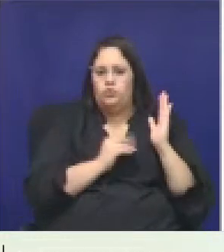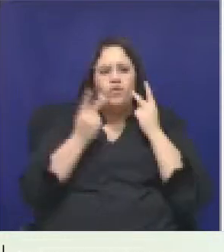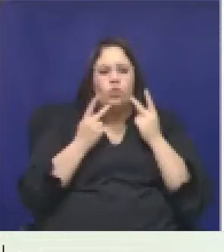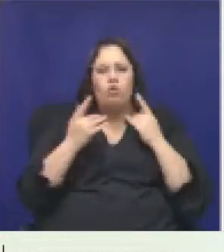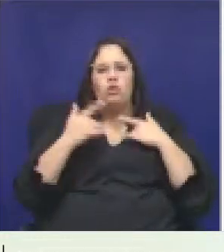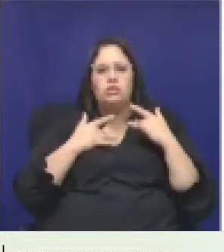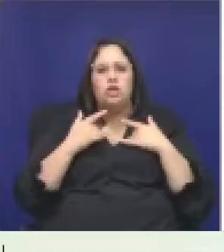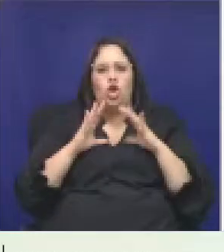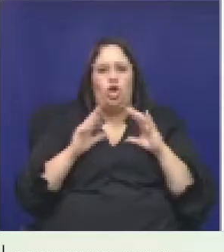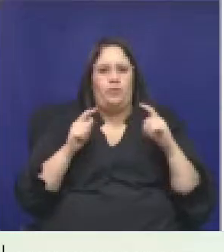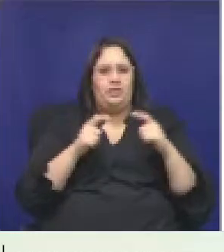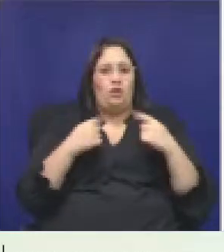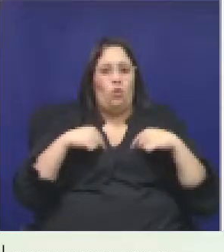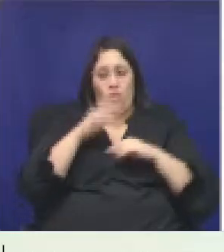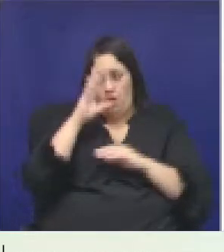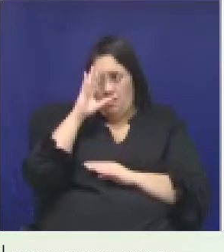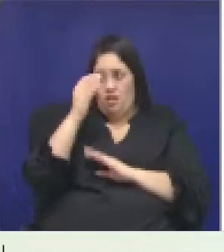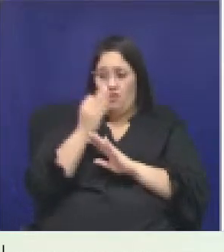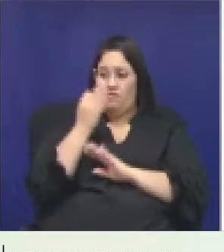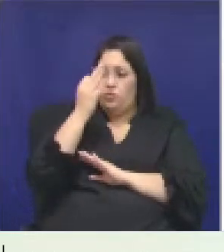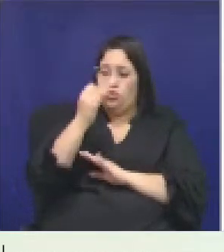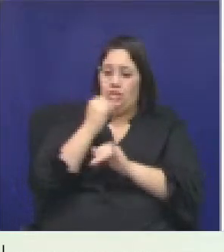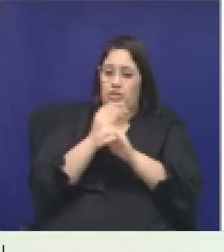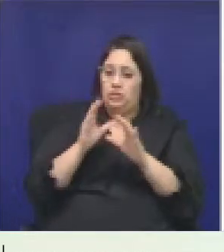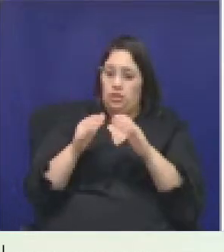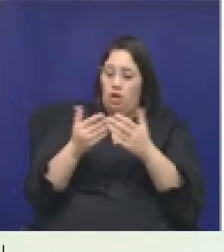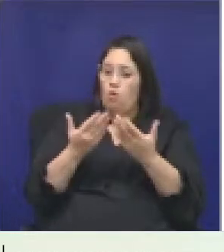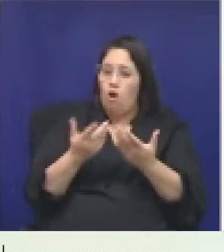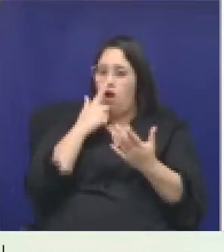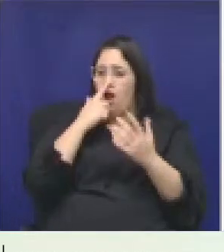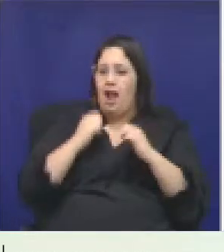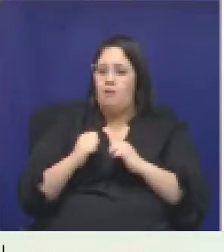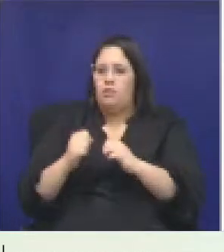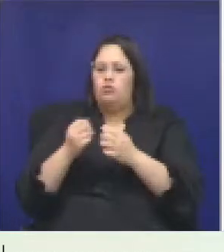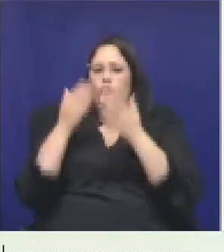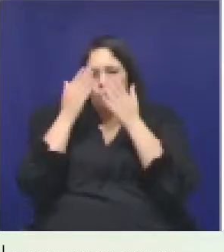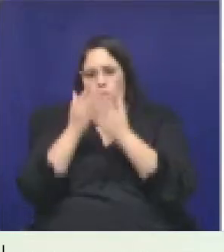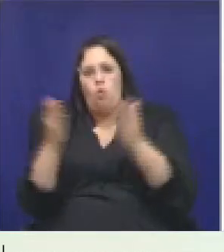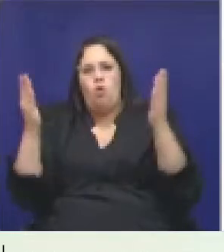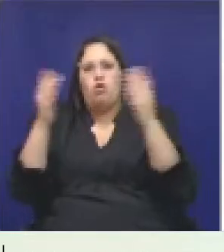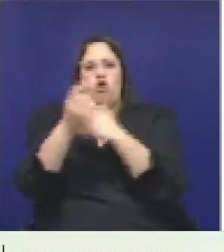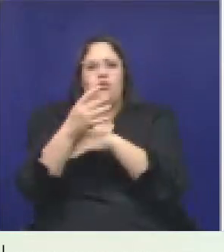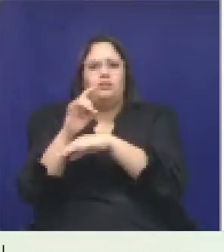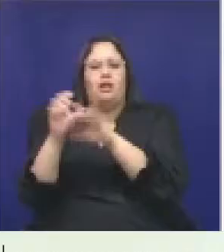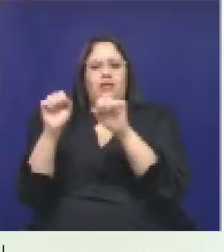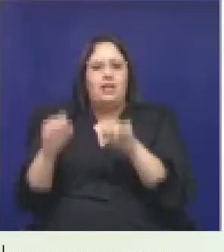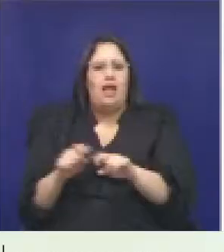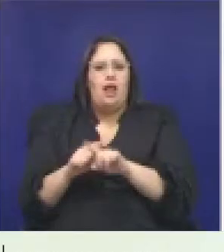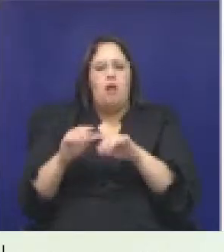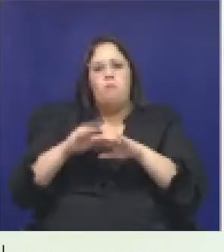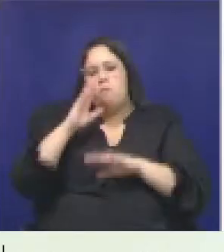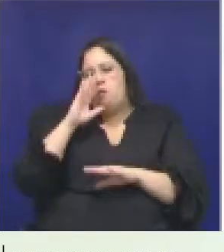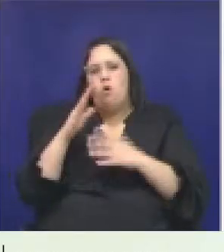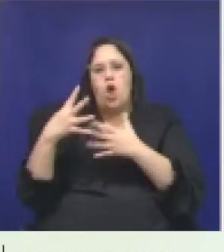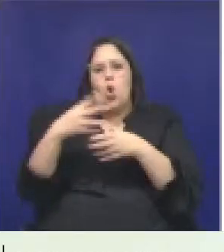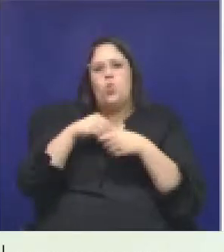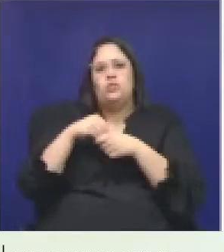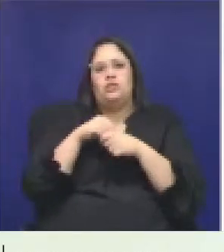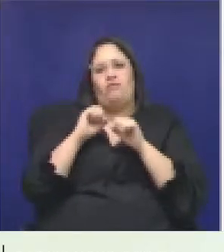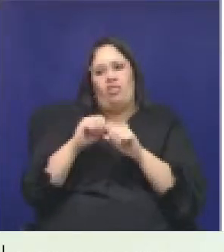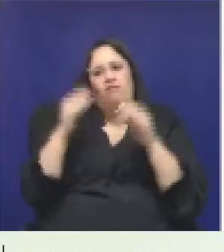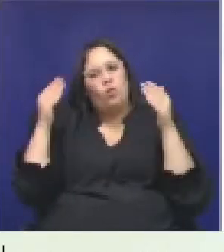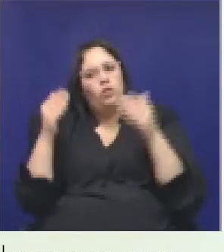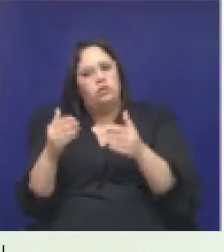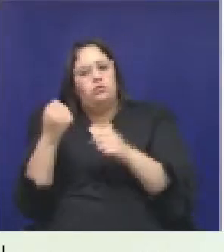committee. We believe that the future of this entity lies in its ability to broadly consult and to be far more inclusive in its